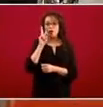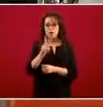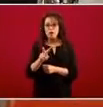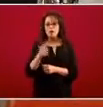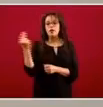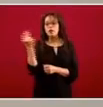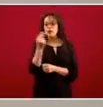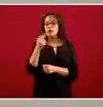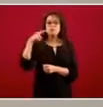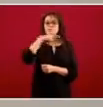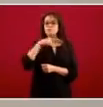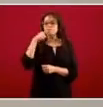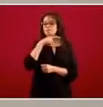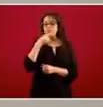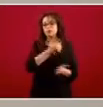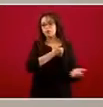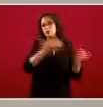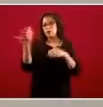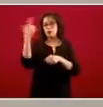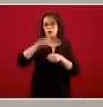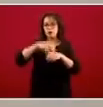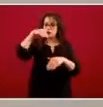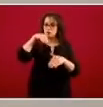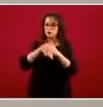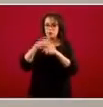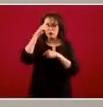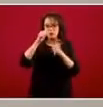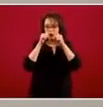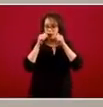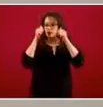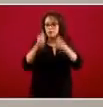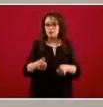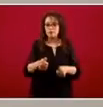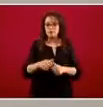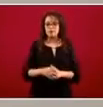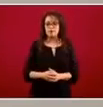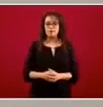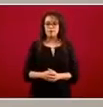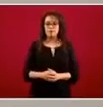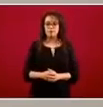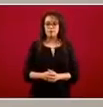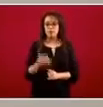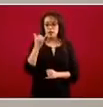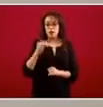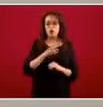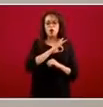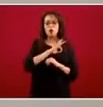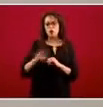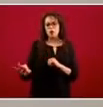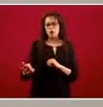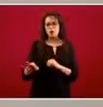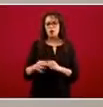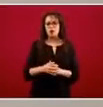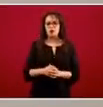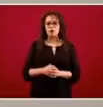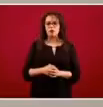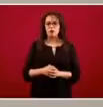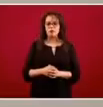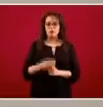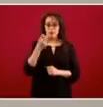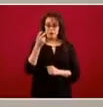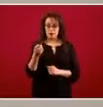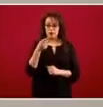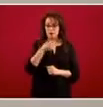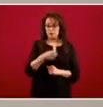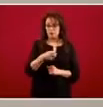So as we know, respiratory insufficiency is a sign that that person should be provided